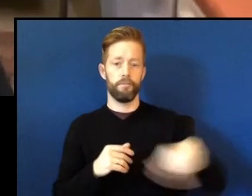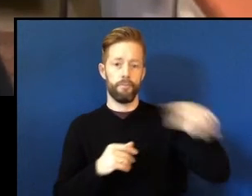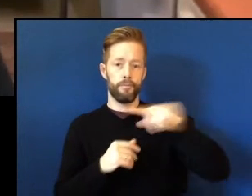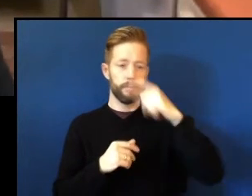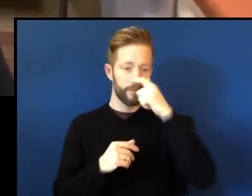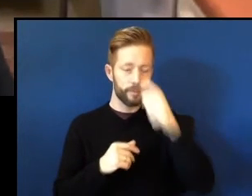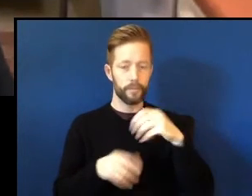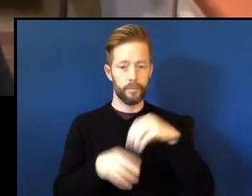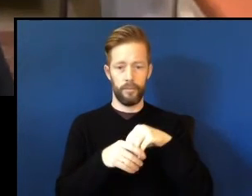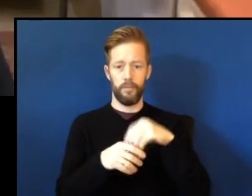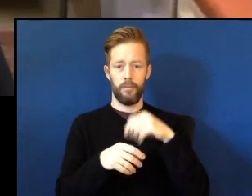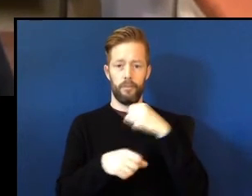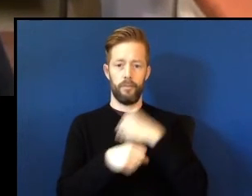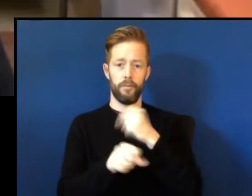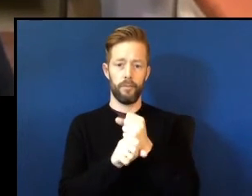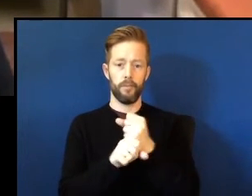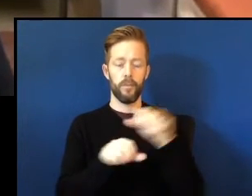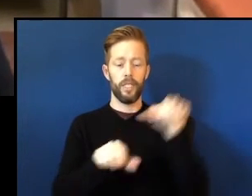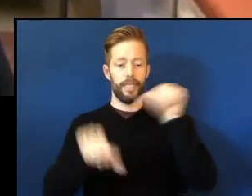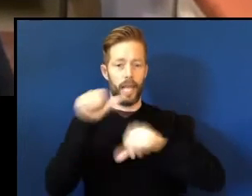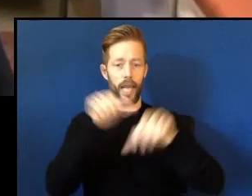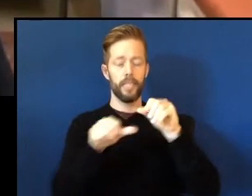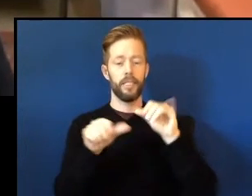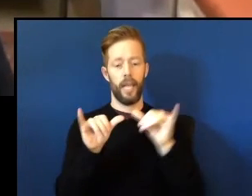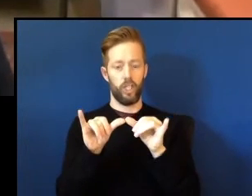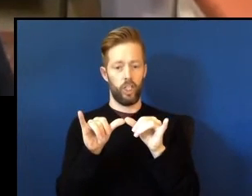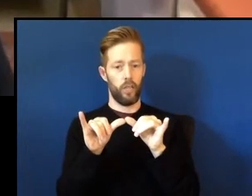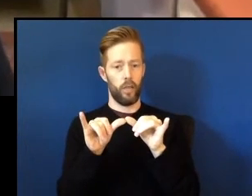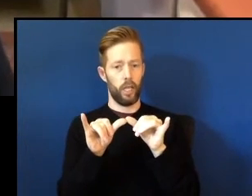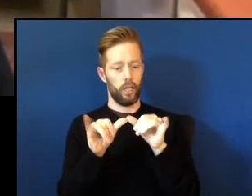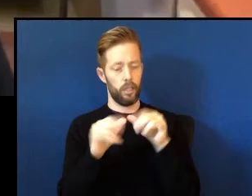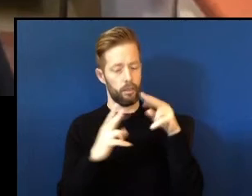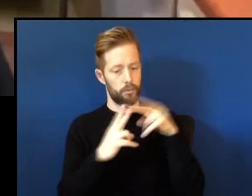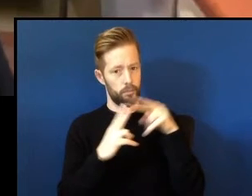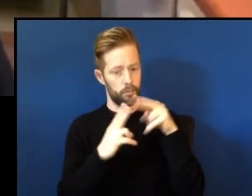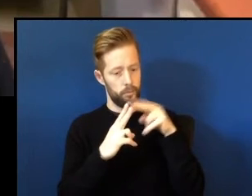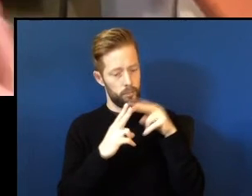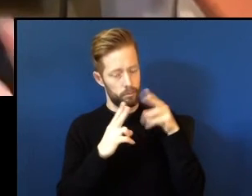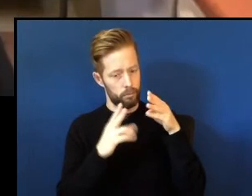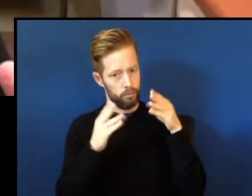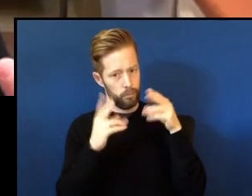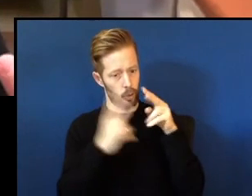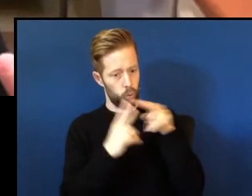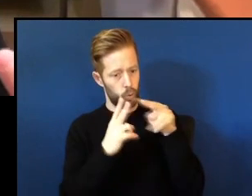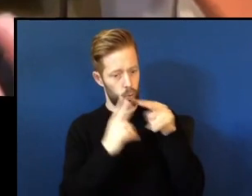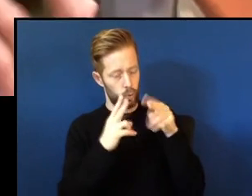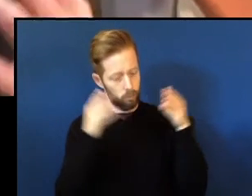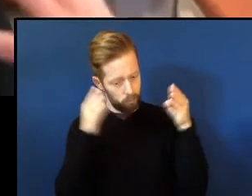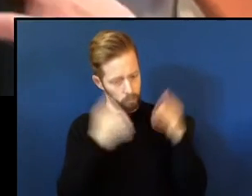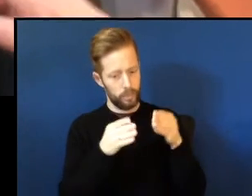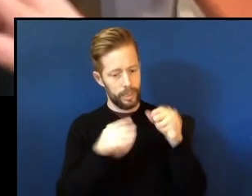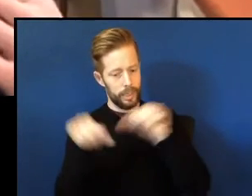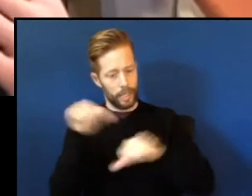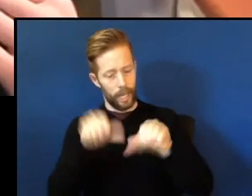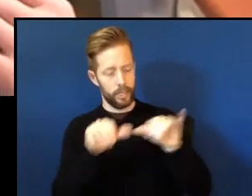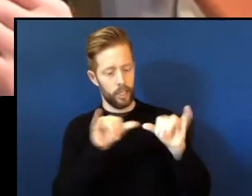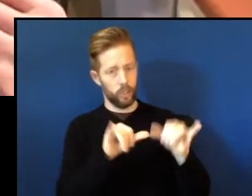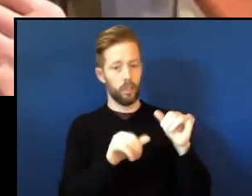are interested in creating science and engineering in particular supports for young children that